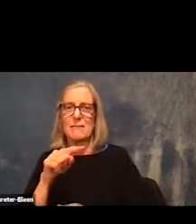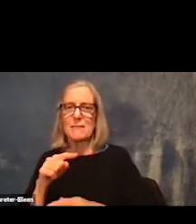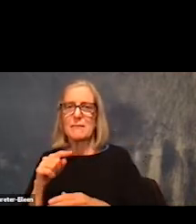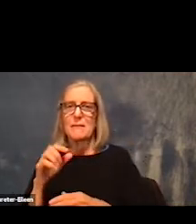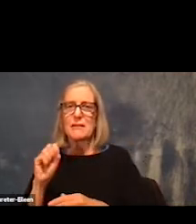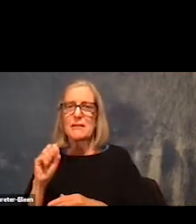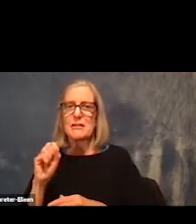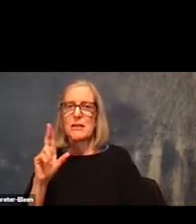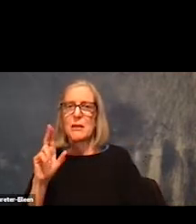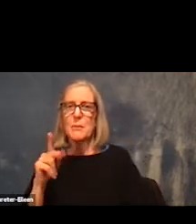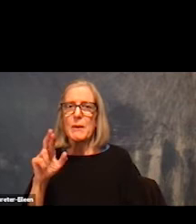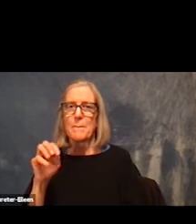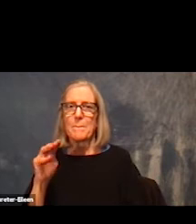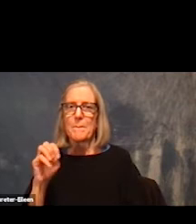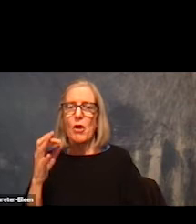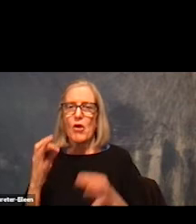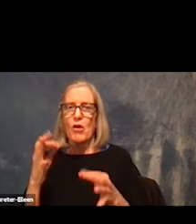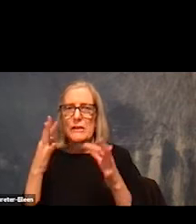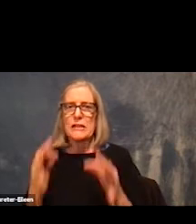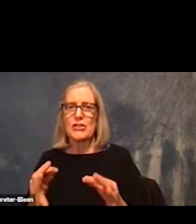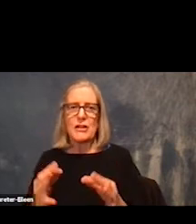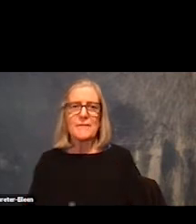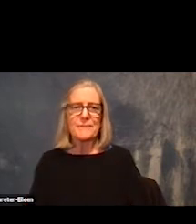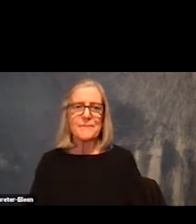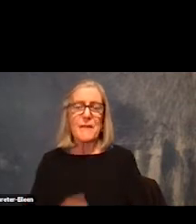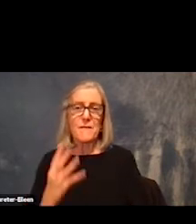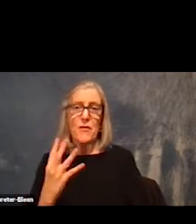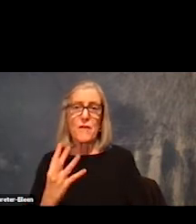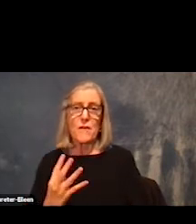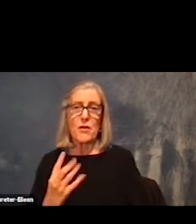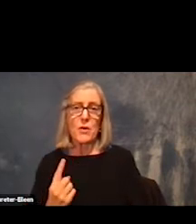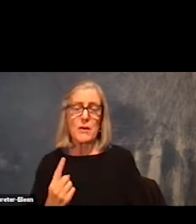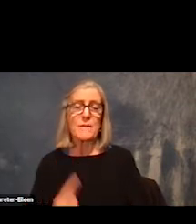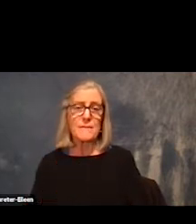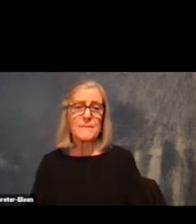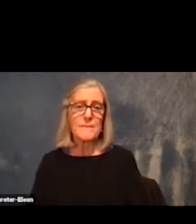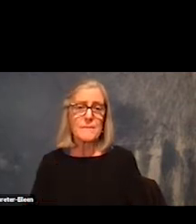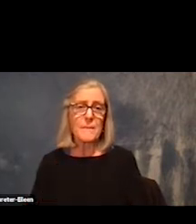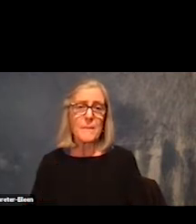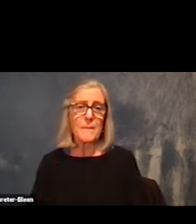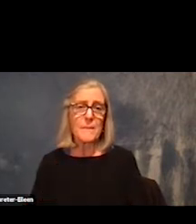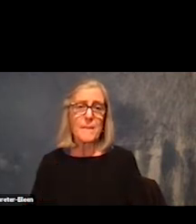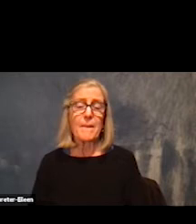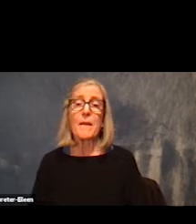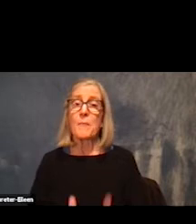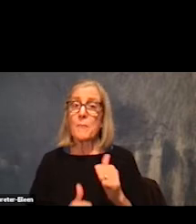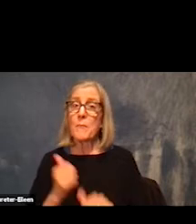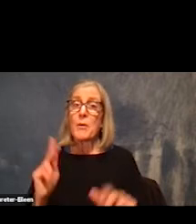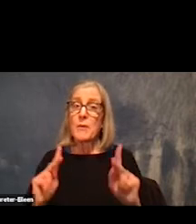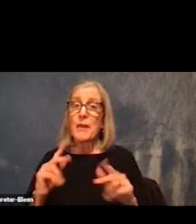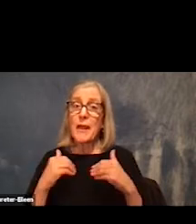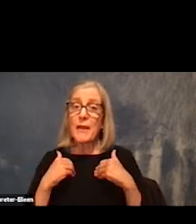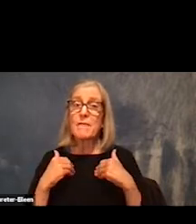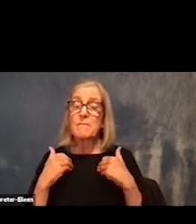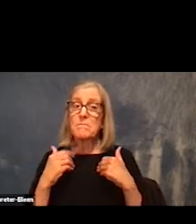We have a 4, 4, 4, 1, okay. Most people have some background at